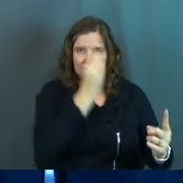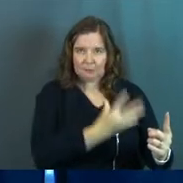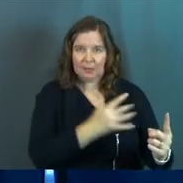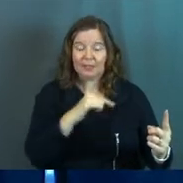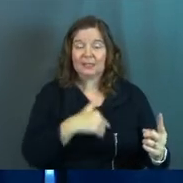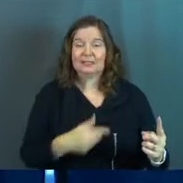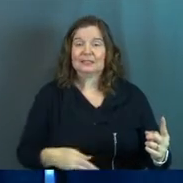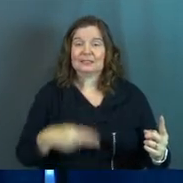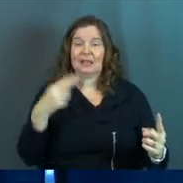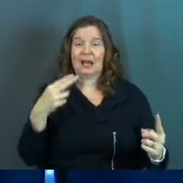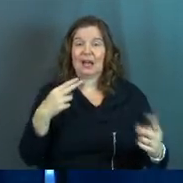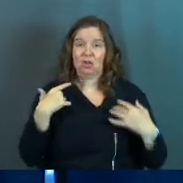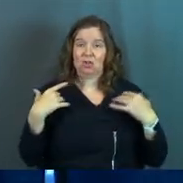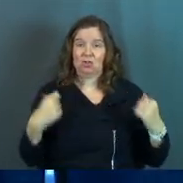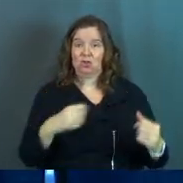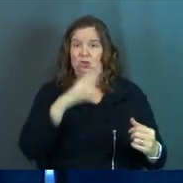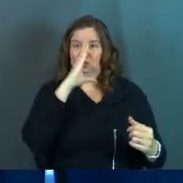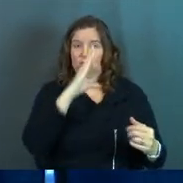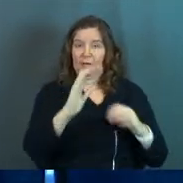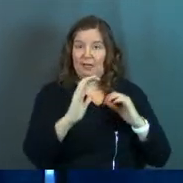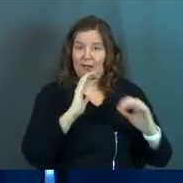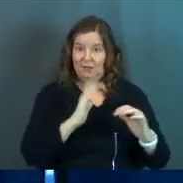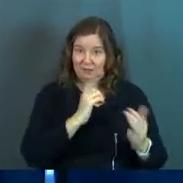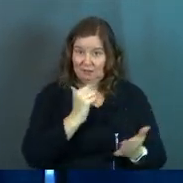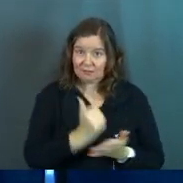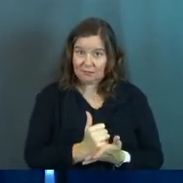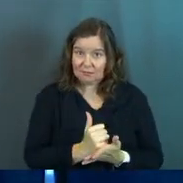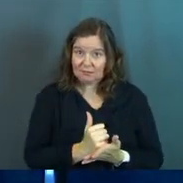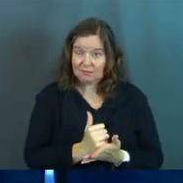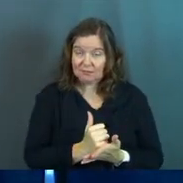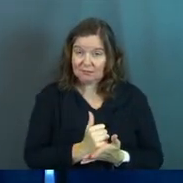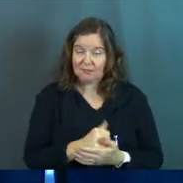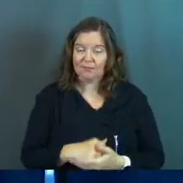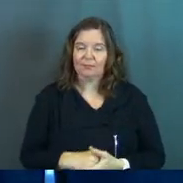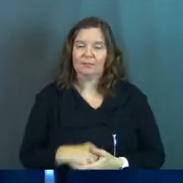This is a high courage, direct conversation. Amen?